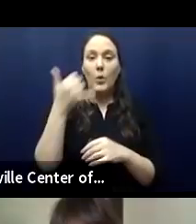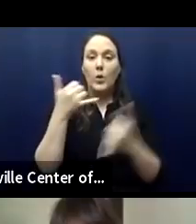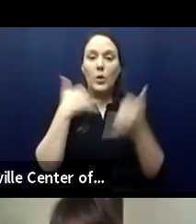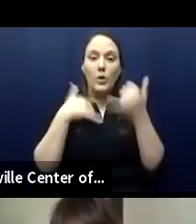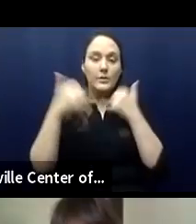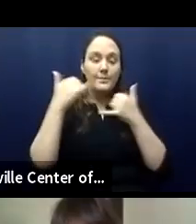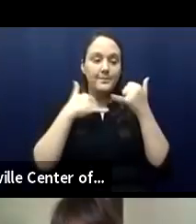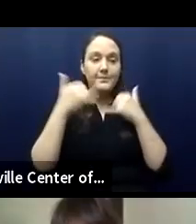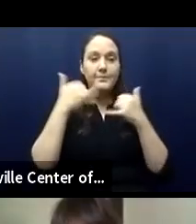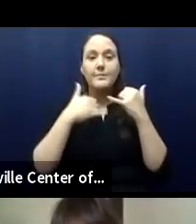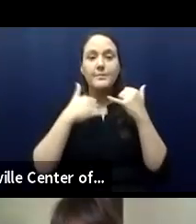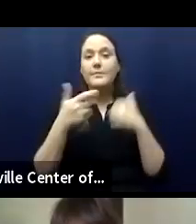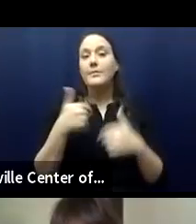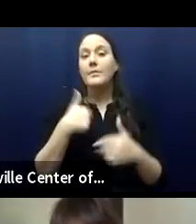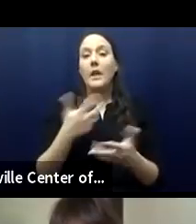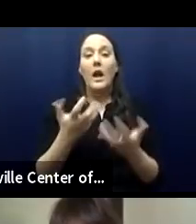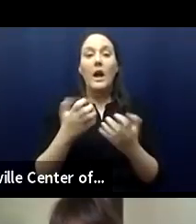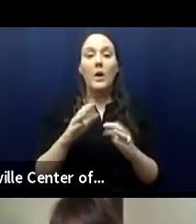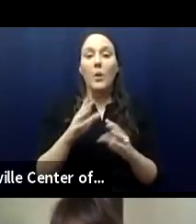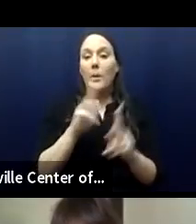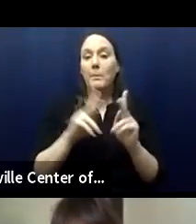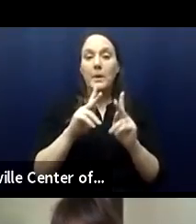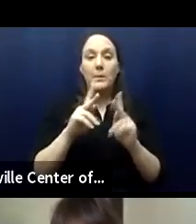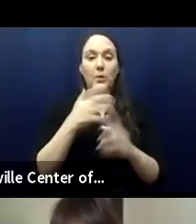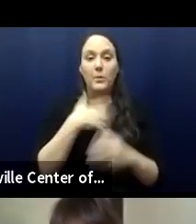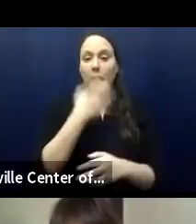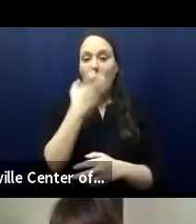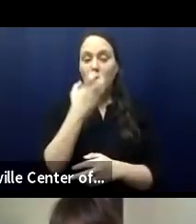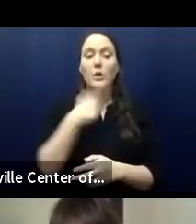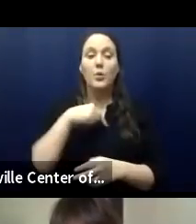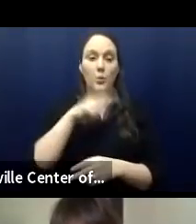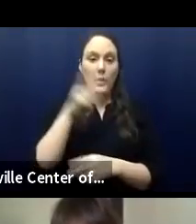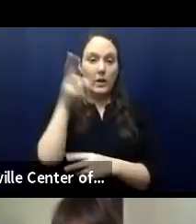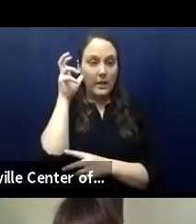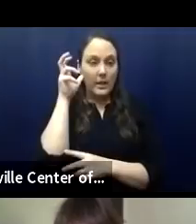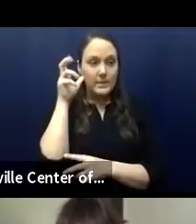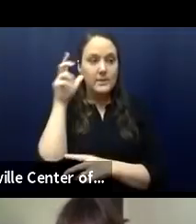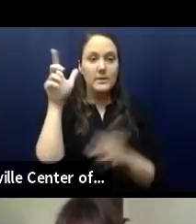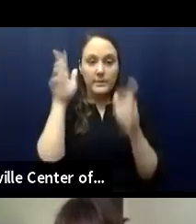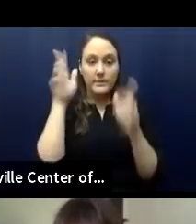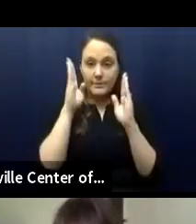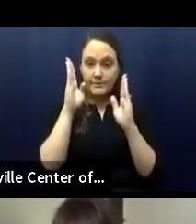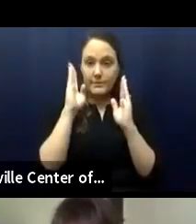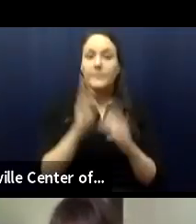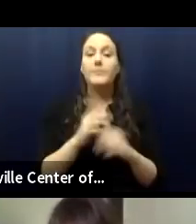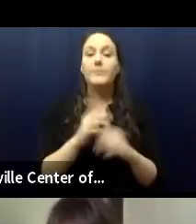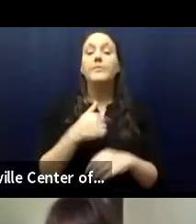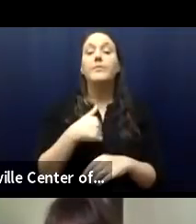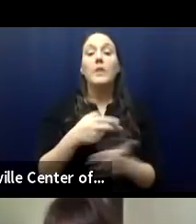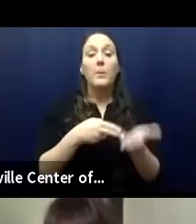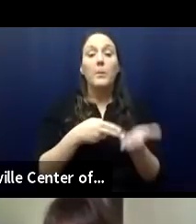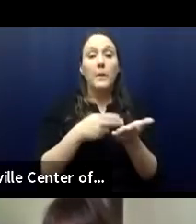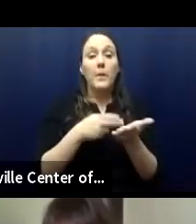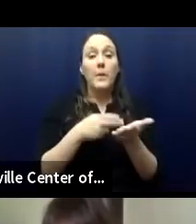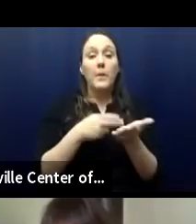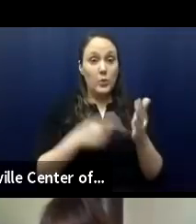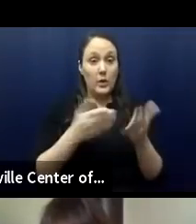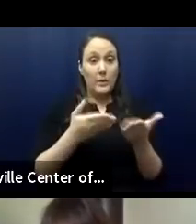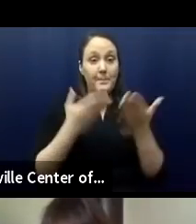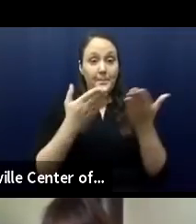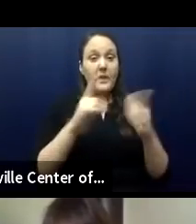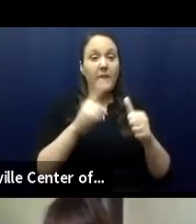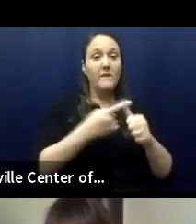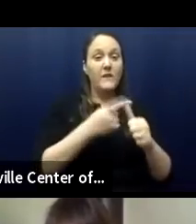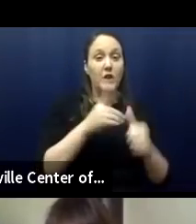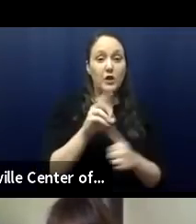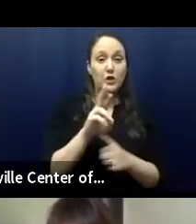I don't want people to be angry. We listen. And I'll be honest, what was put up was that first draft. There are issues